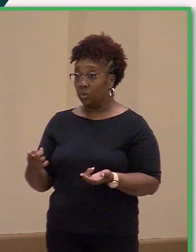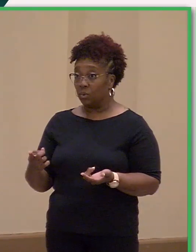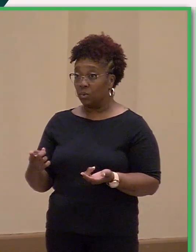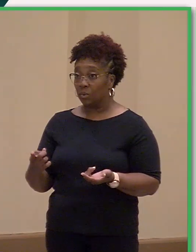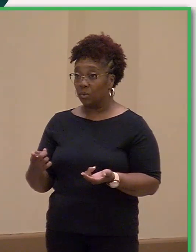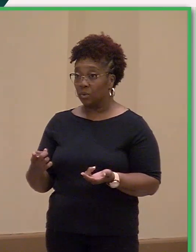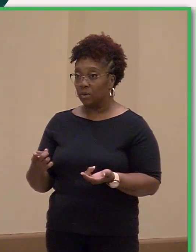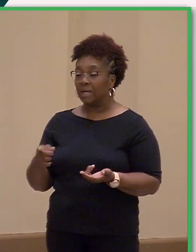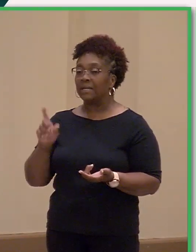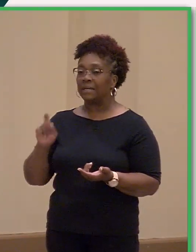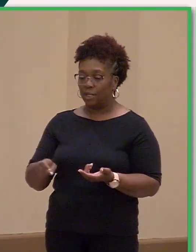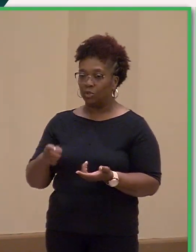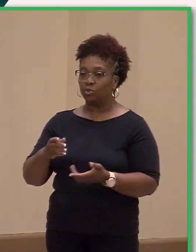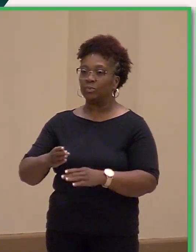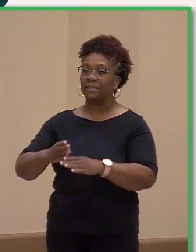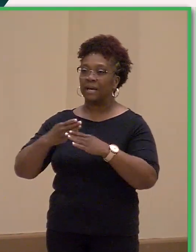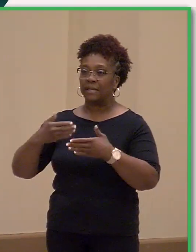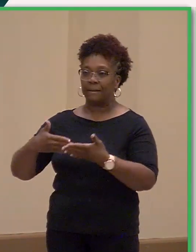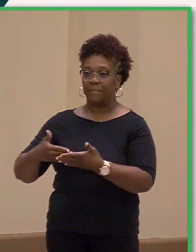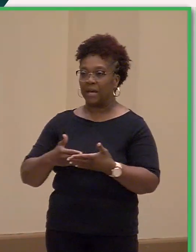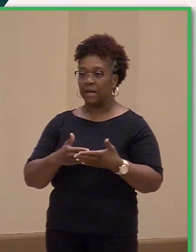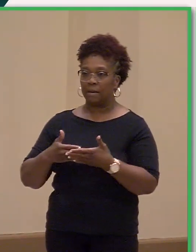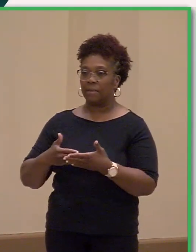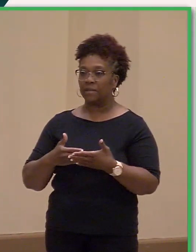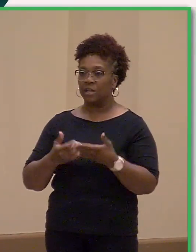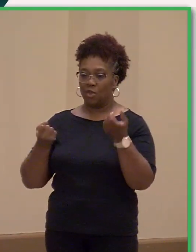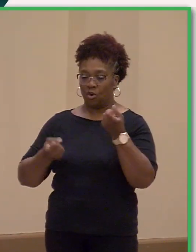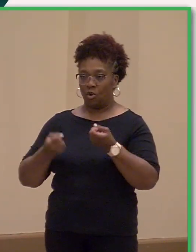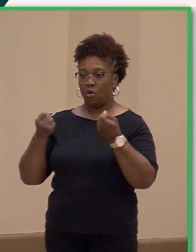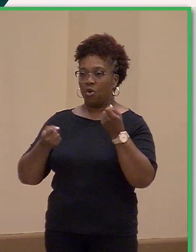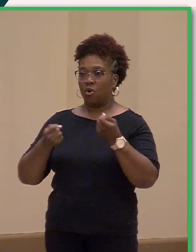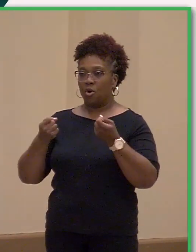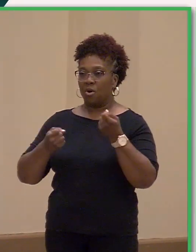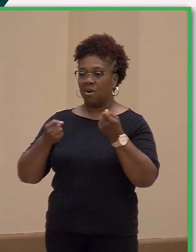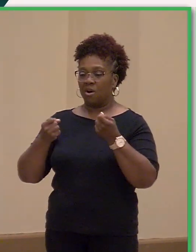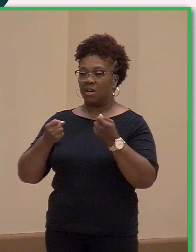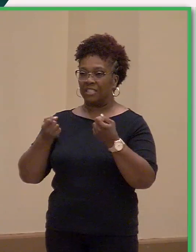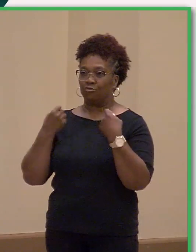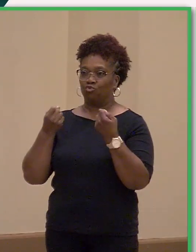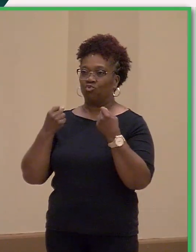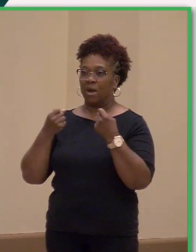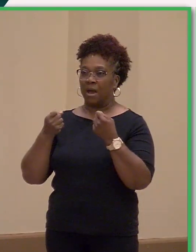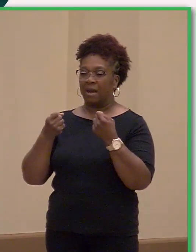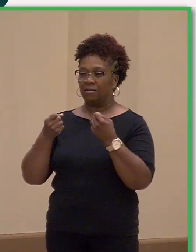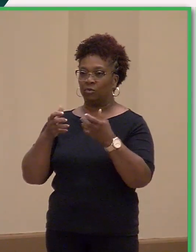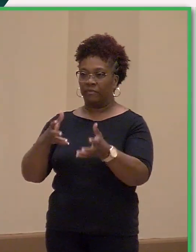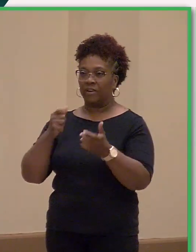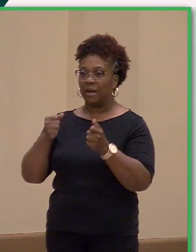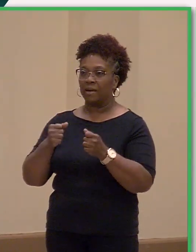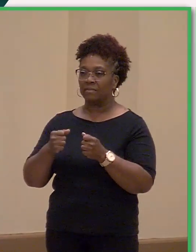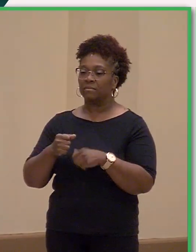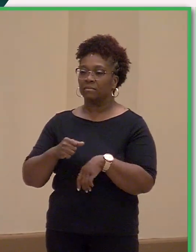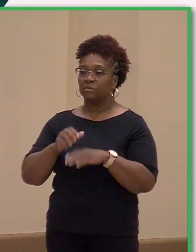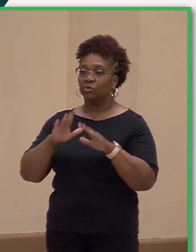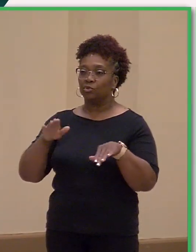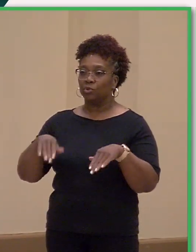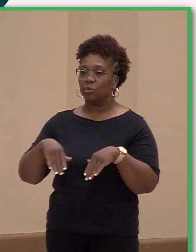start protecting these babies. In half of these cars that's driving down the street, there's children under 11, children under